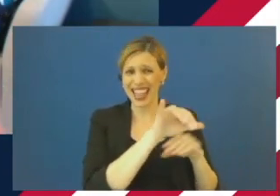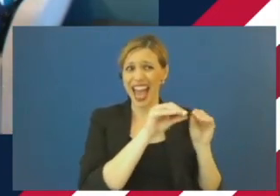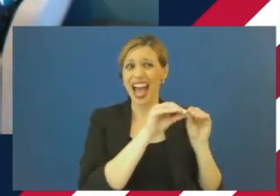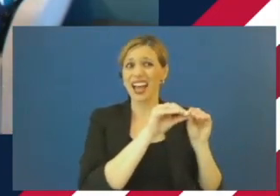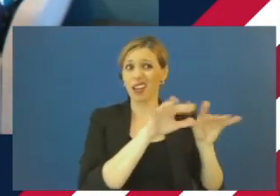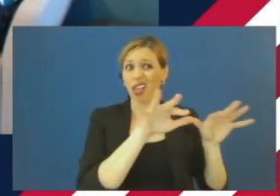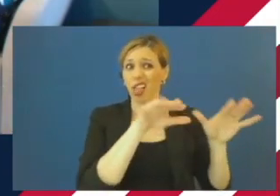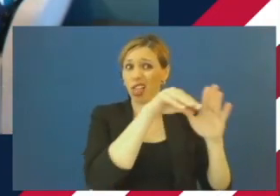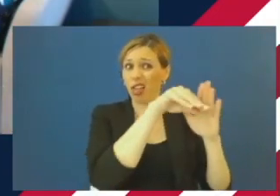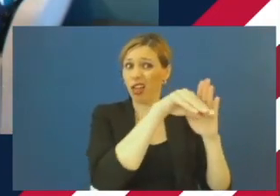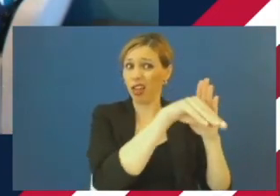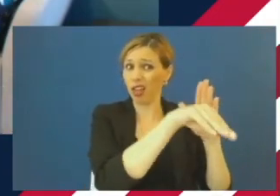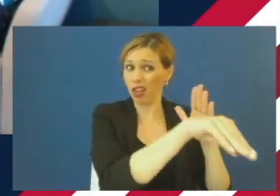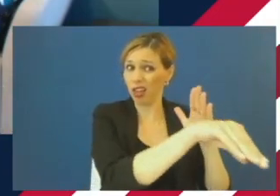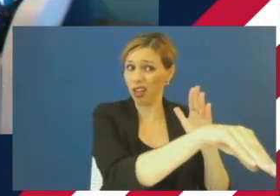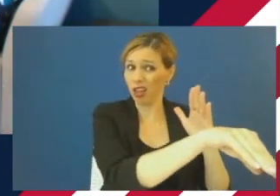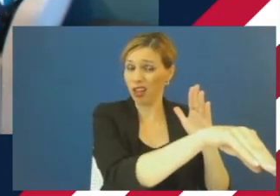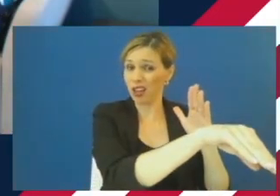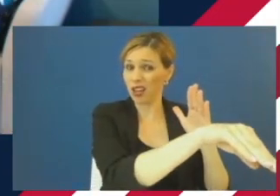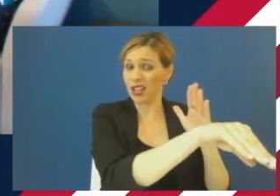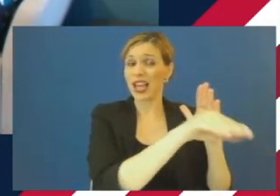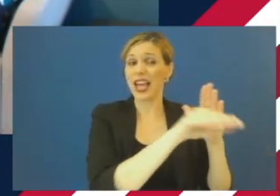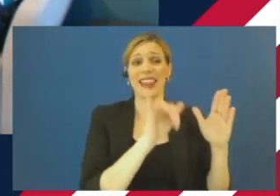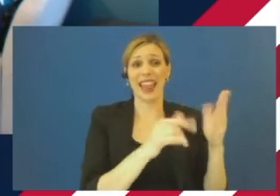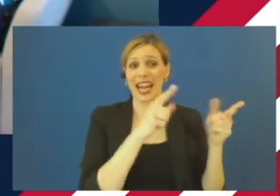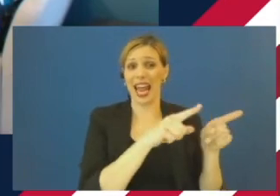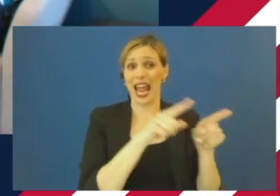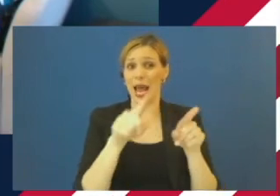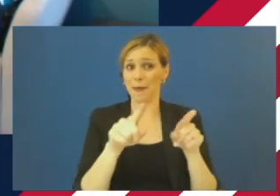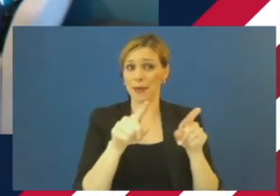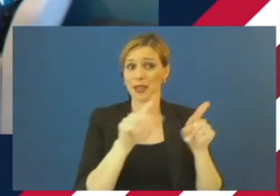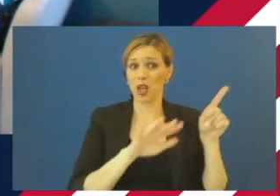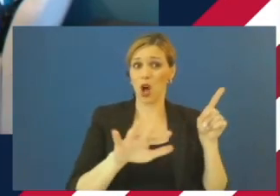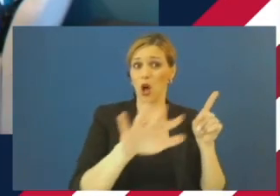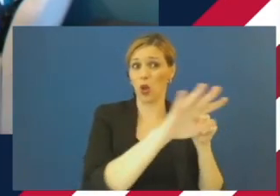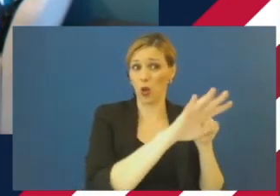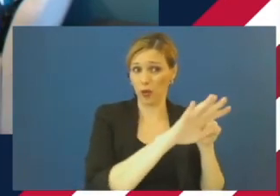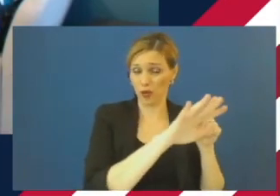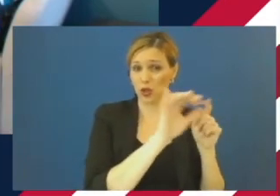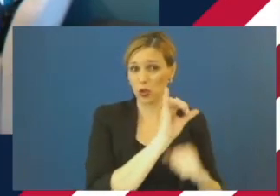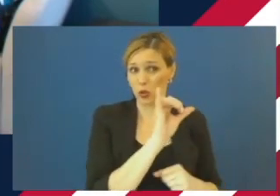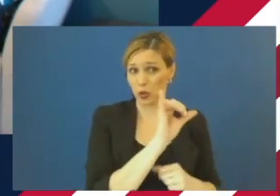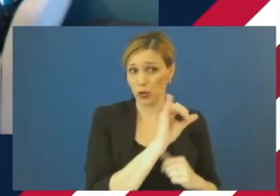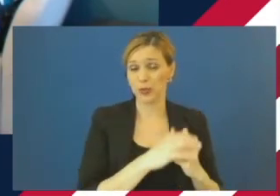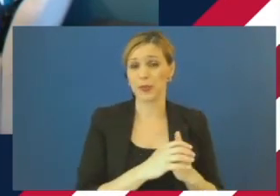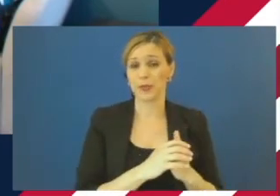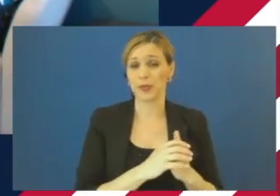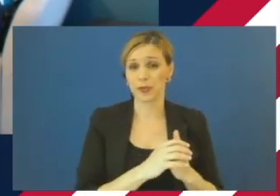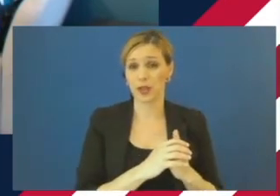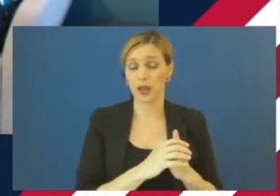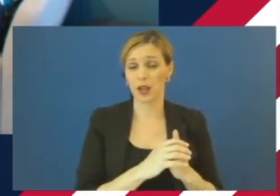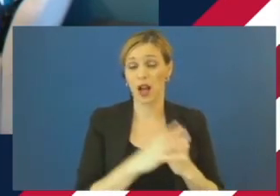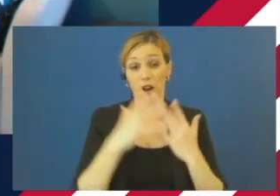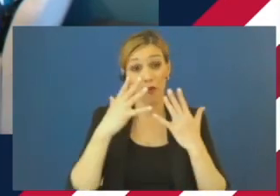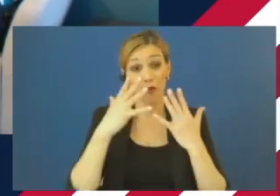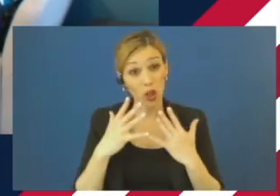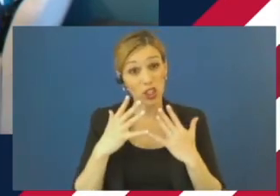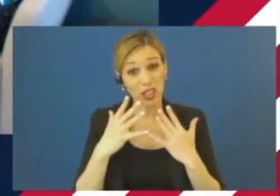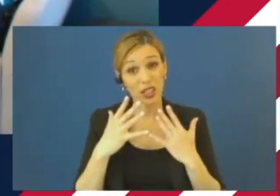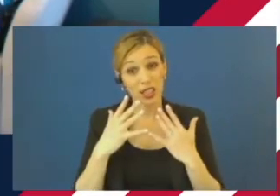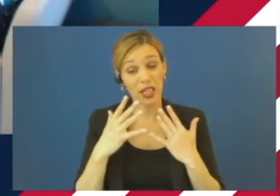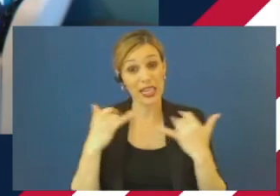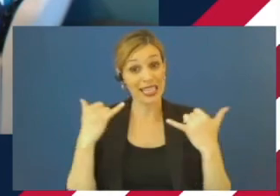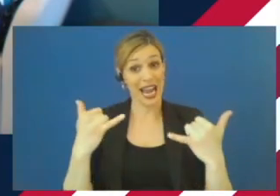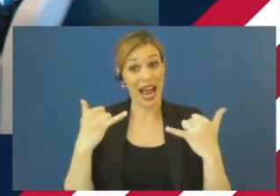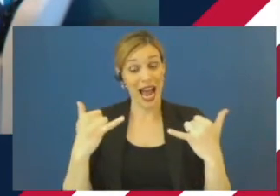investments across many sectors. And unfortunately, what we now have is a scenario where